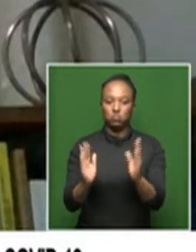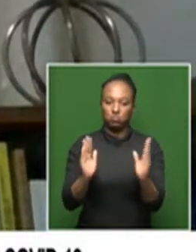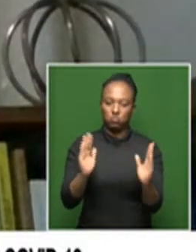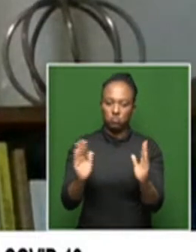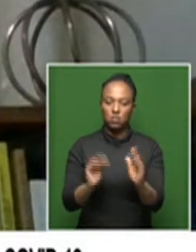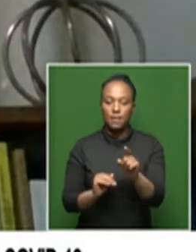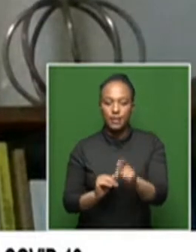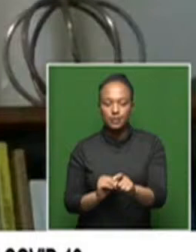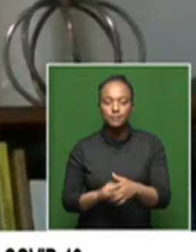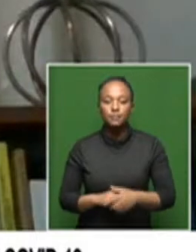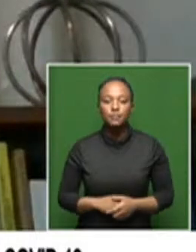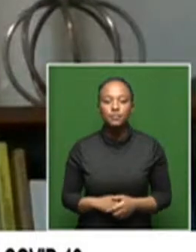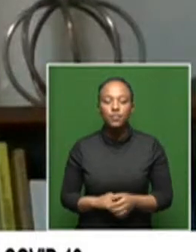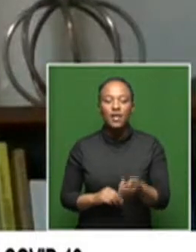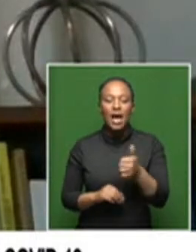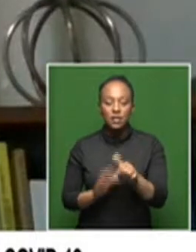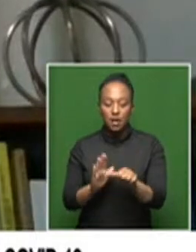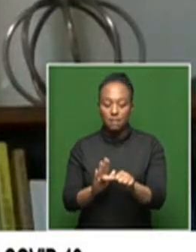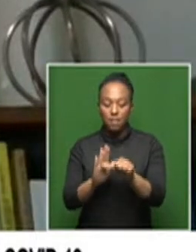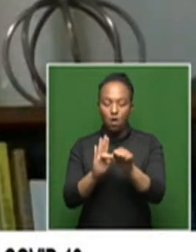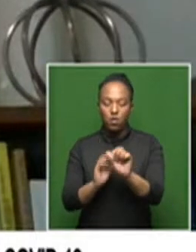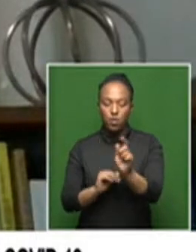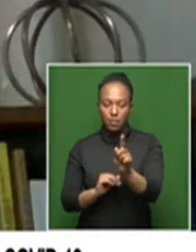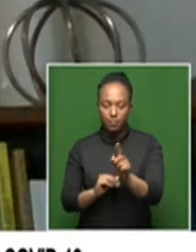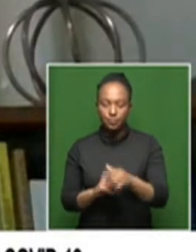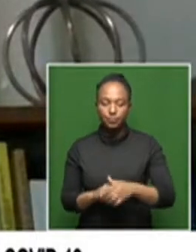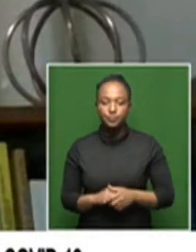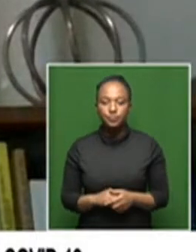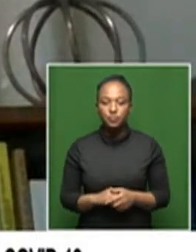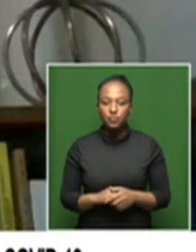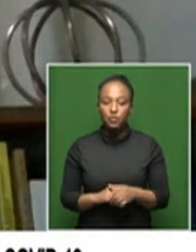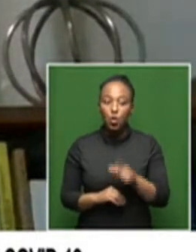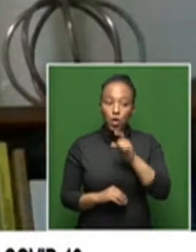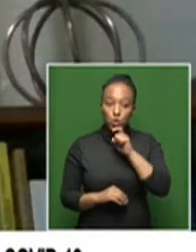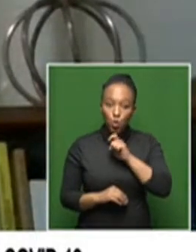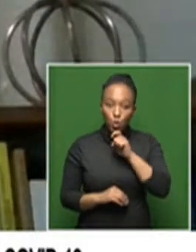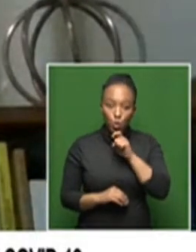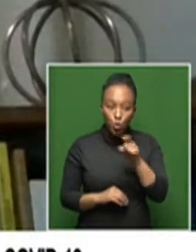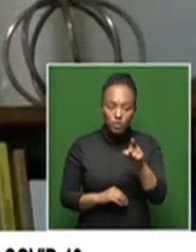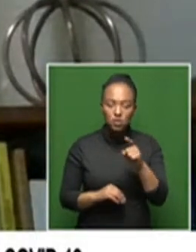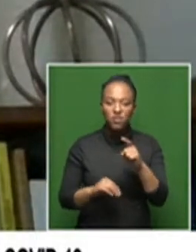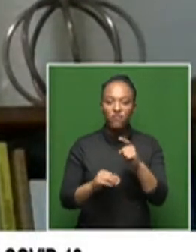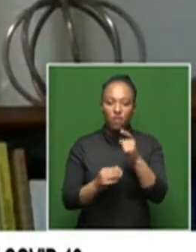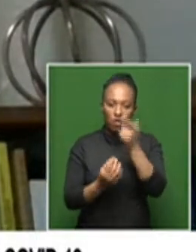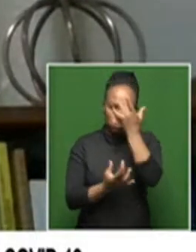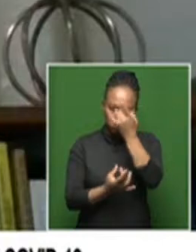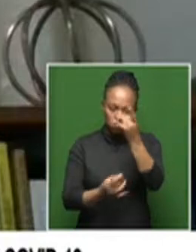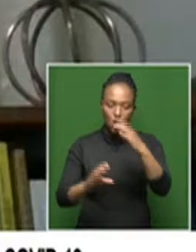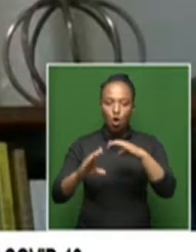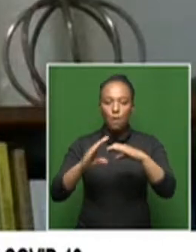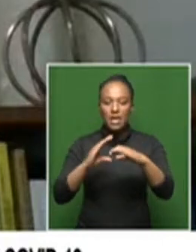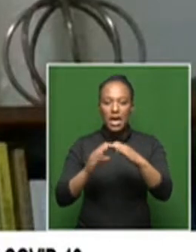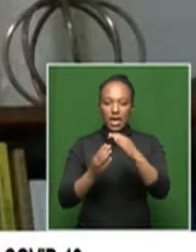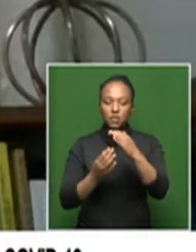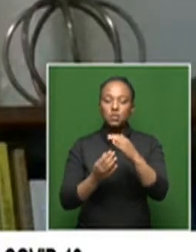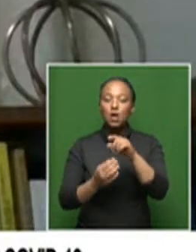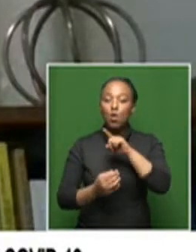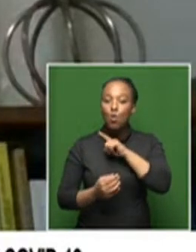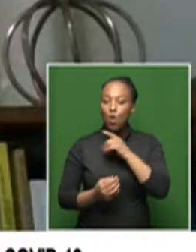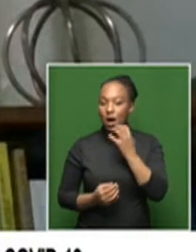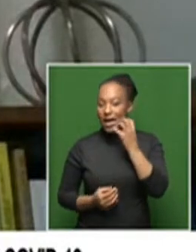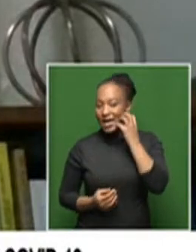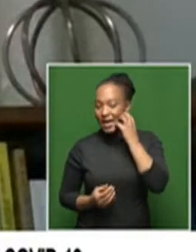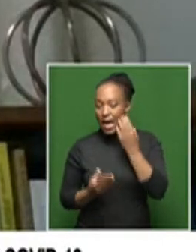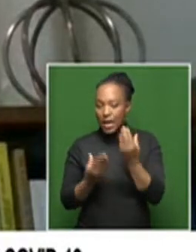that's important, because we allow it, we use that to communicate, and that is the cell phone number. So the cell